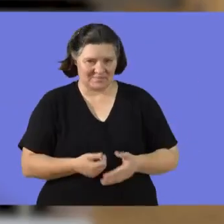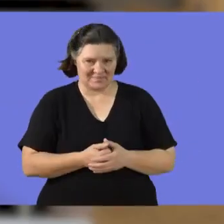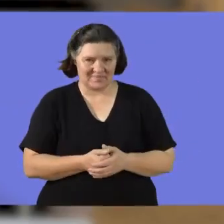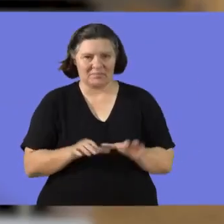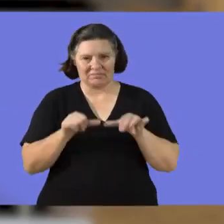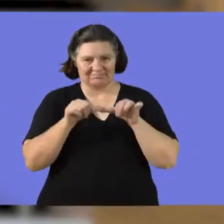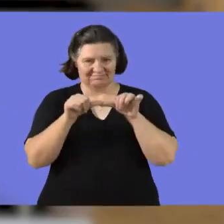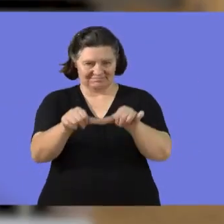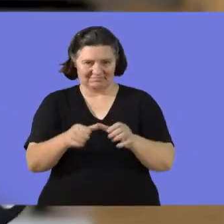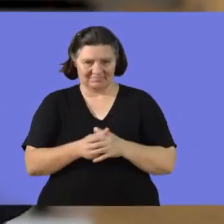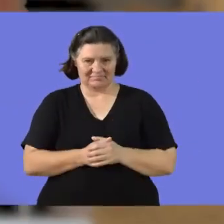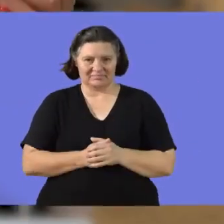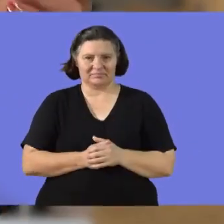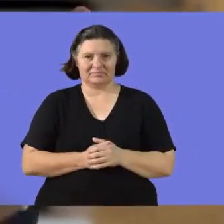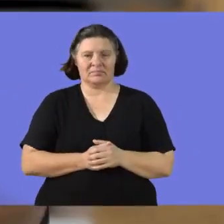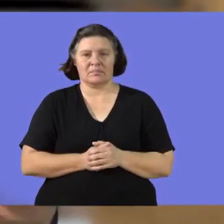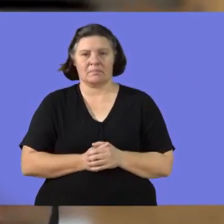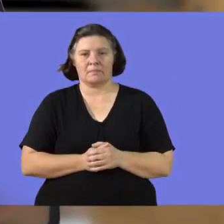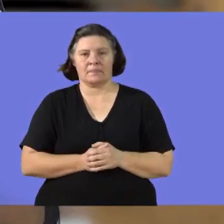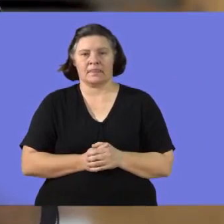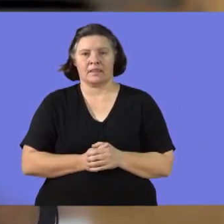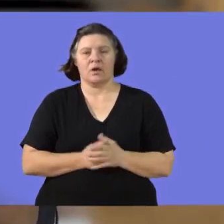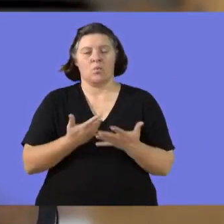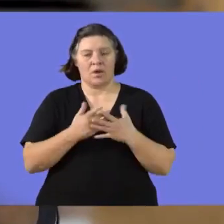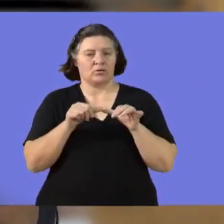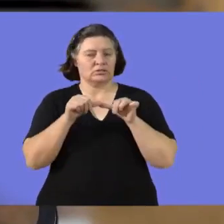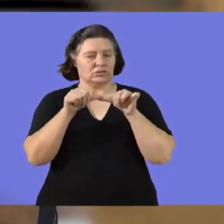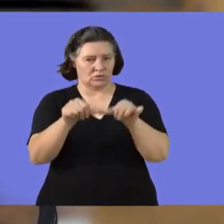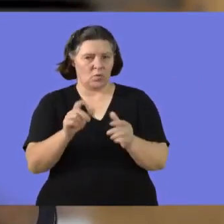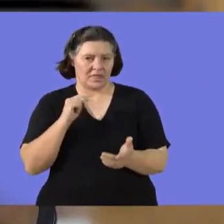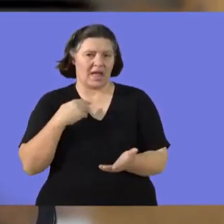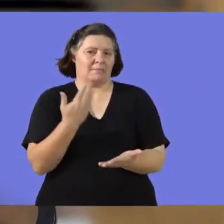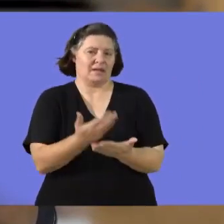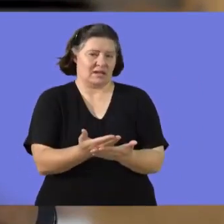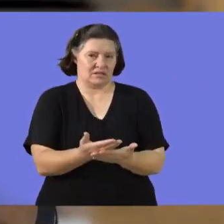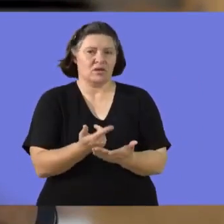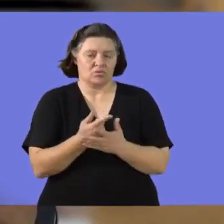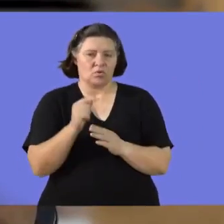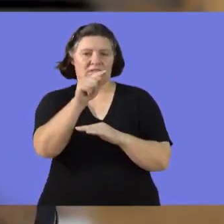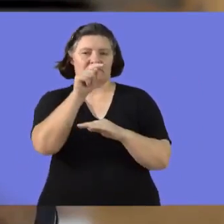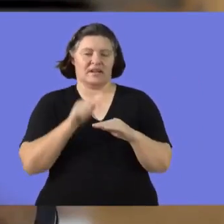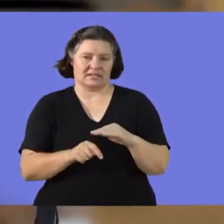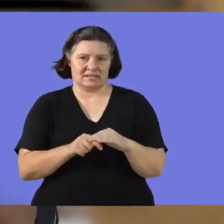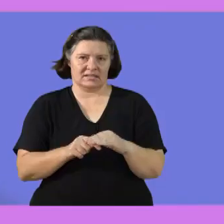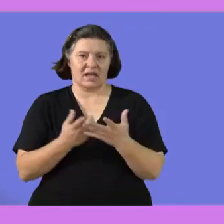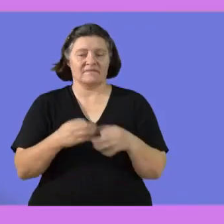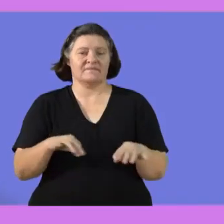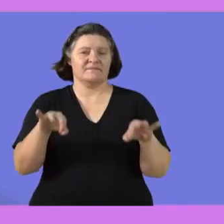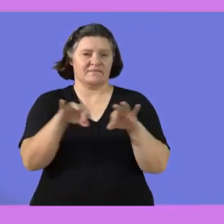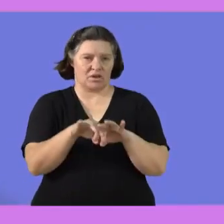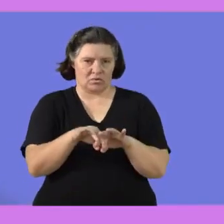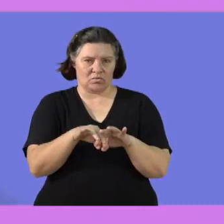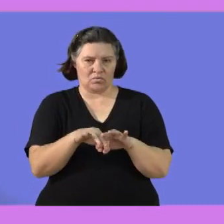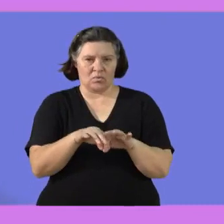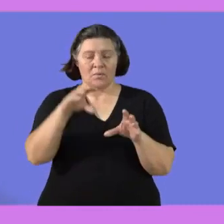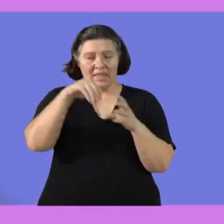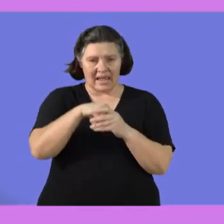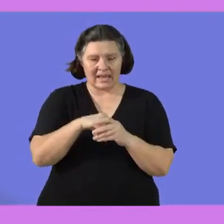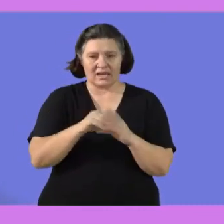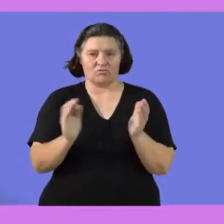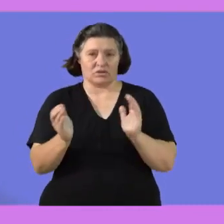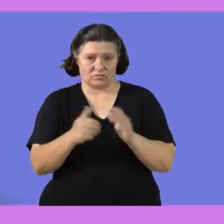Welcome back. Let us continue. Now we are continuing with the application to divide the value in